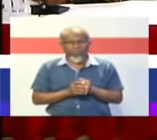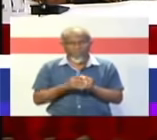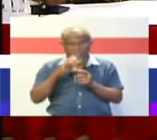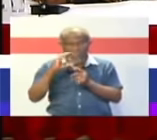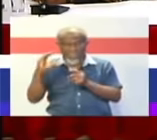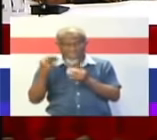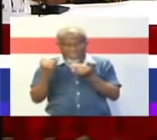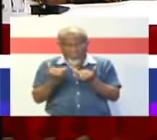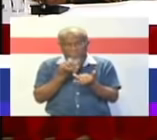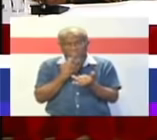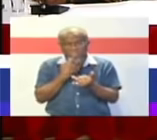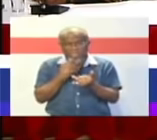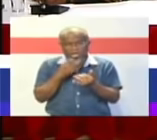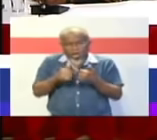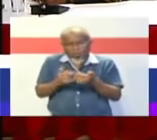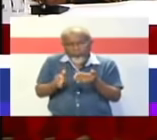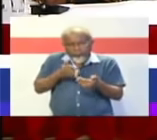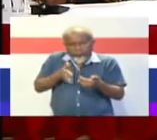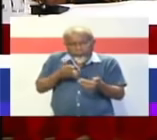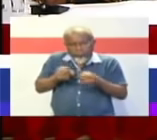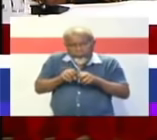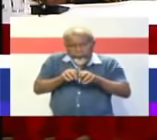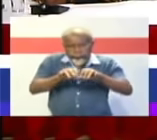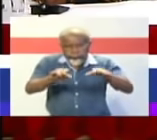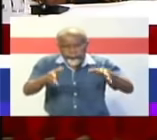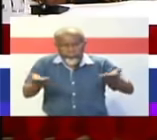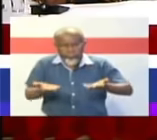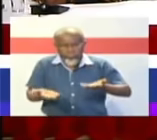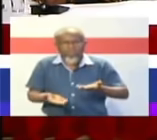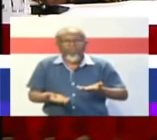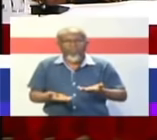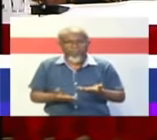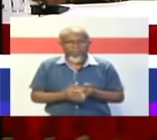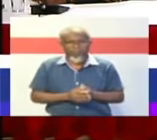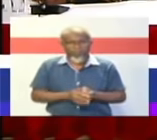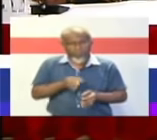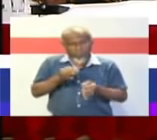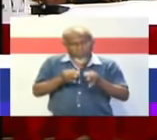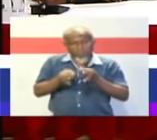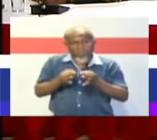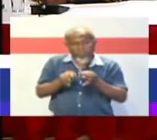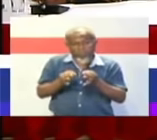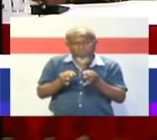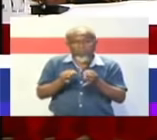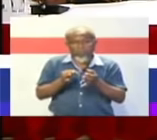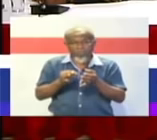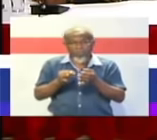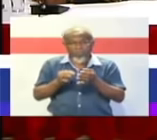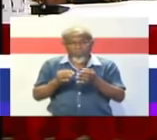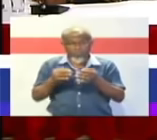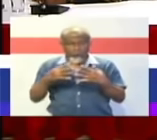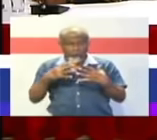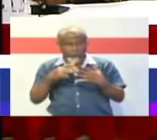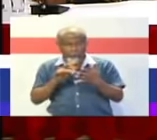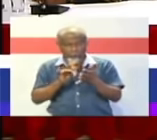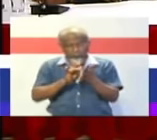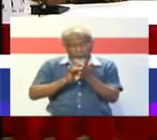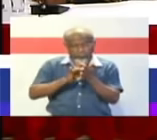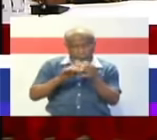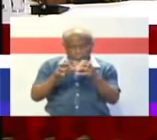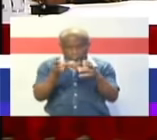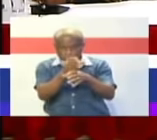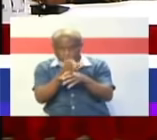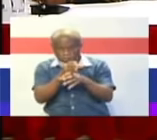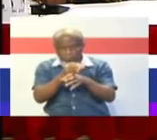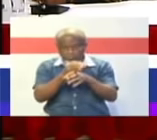easily spread it is. Is the local medical system prepared to deal with a surge in such cases?